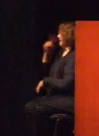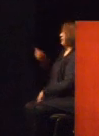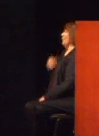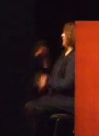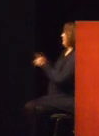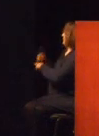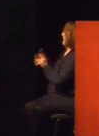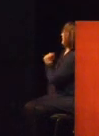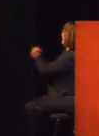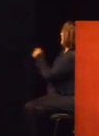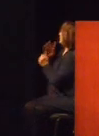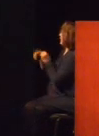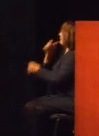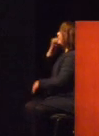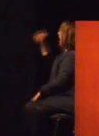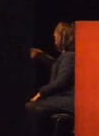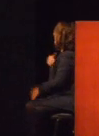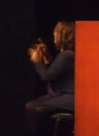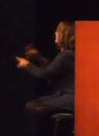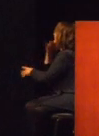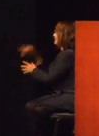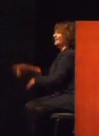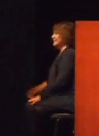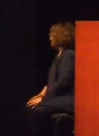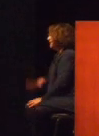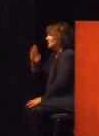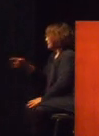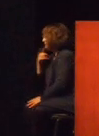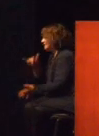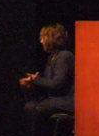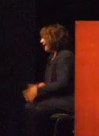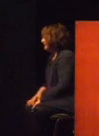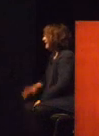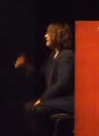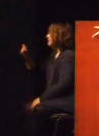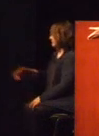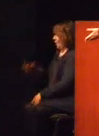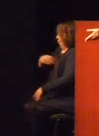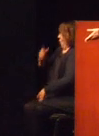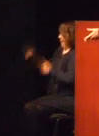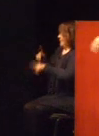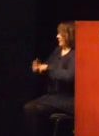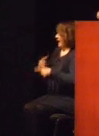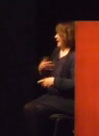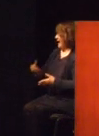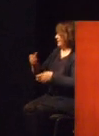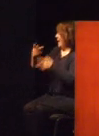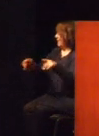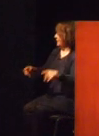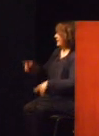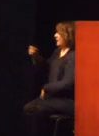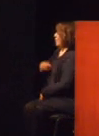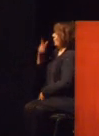of color there. And yet we never say that about any other thing. Like, white people can't get together and have coffee. White people can't get together and have a party. White people can't